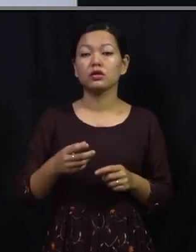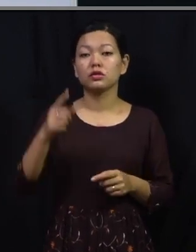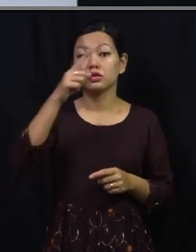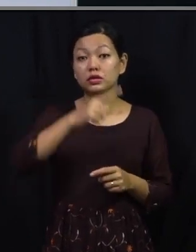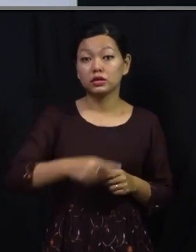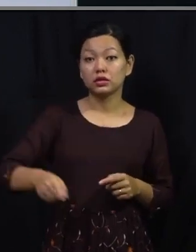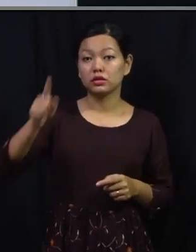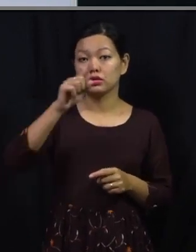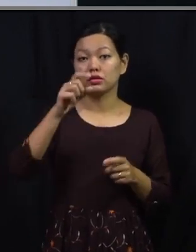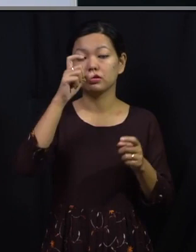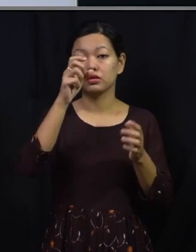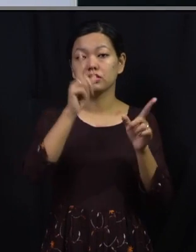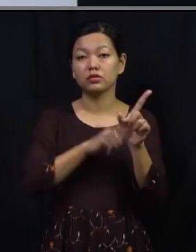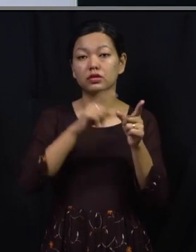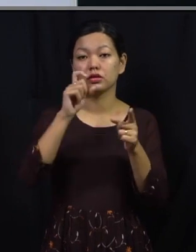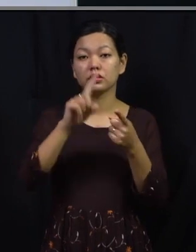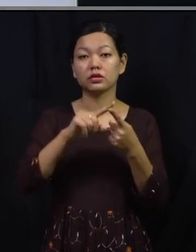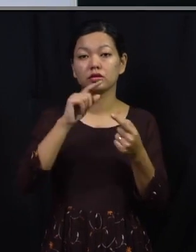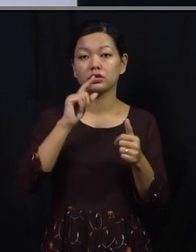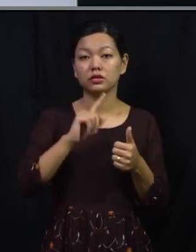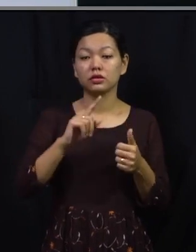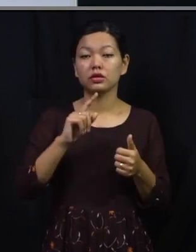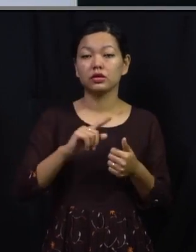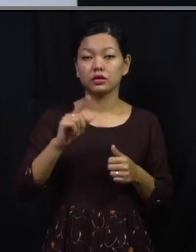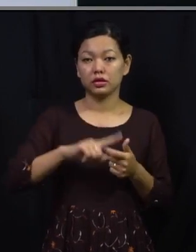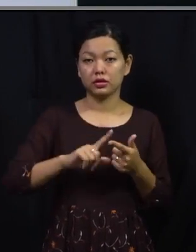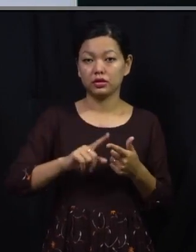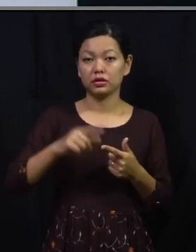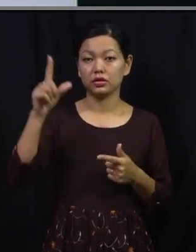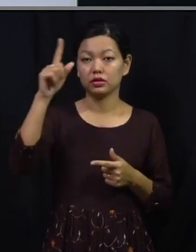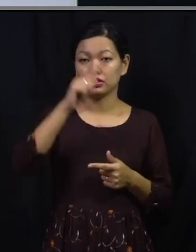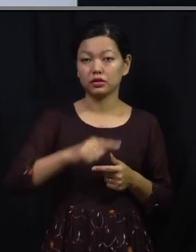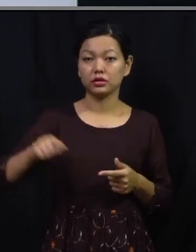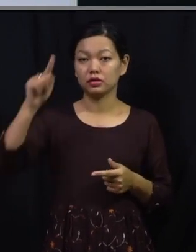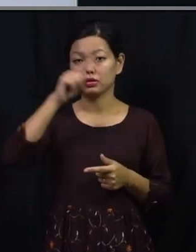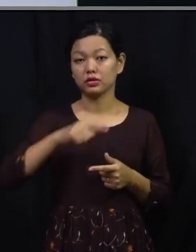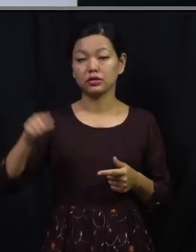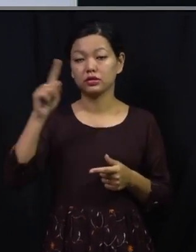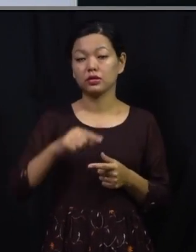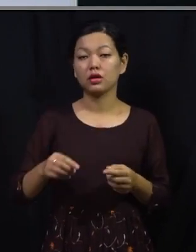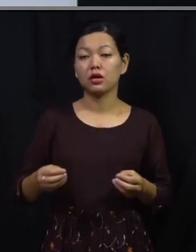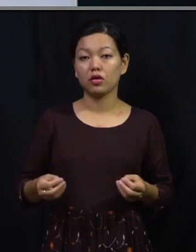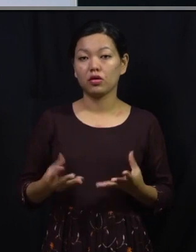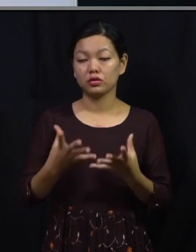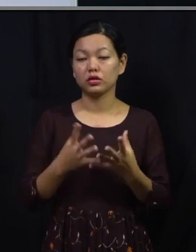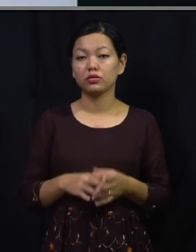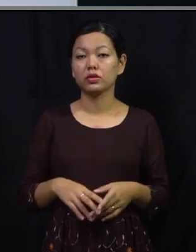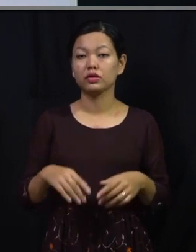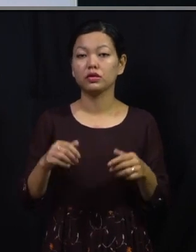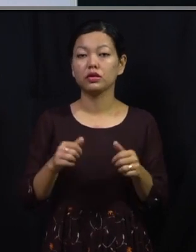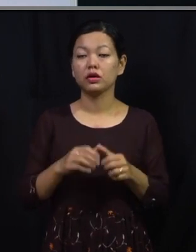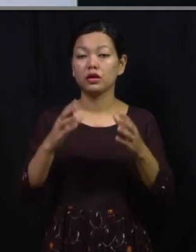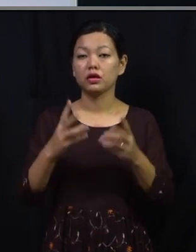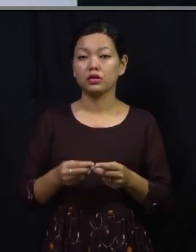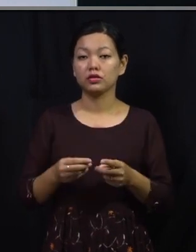the process that begins with recording and ends with the position statement. So this accounting cycle is